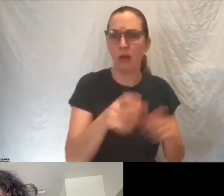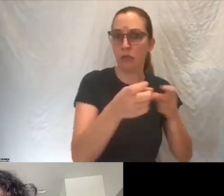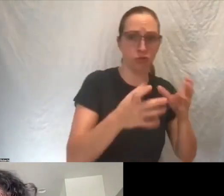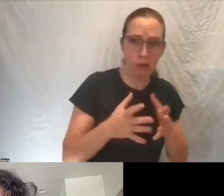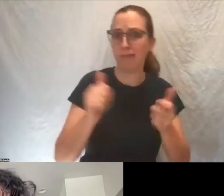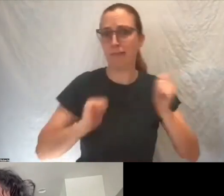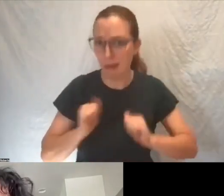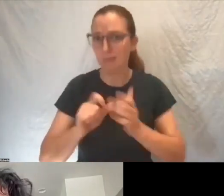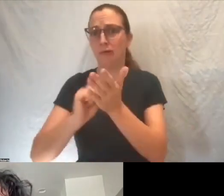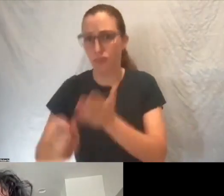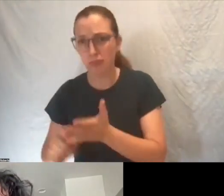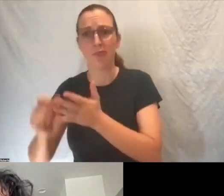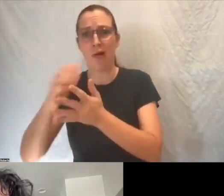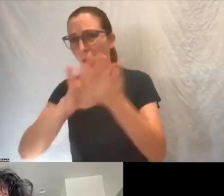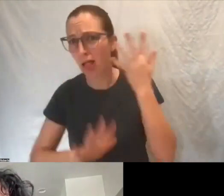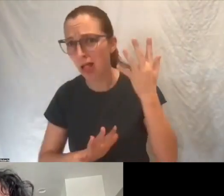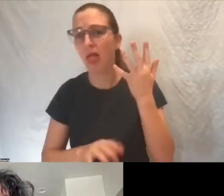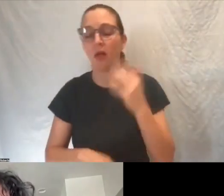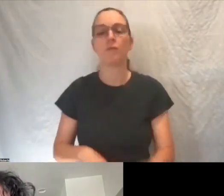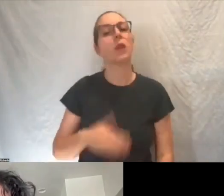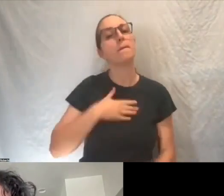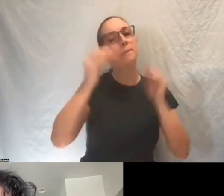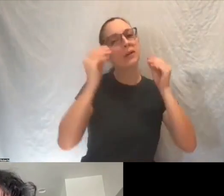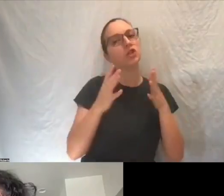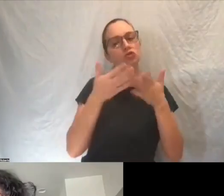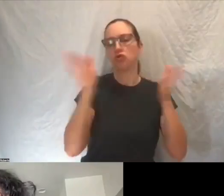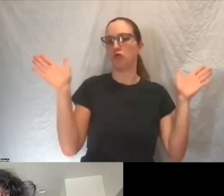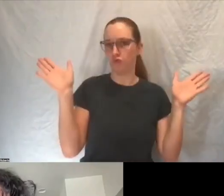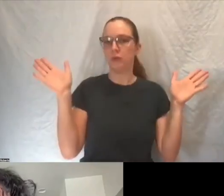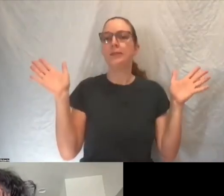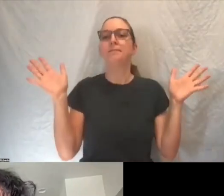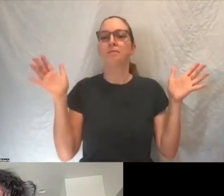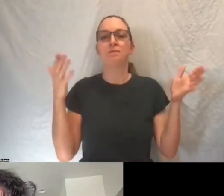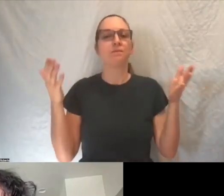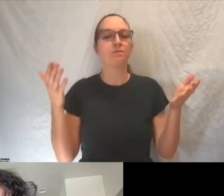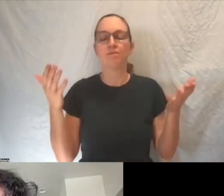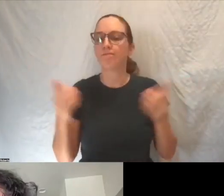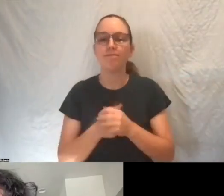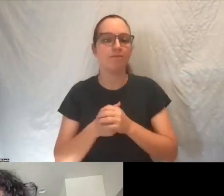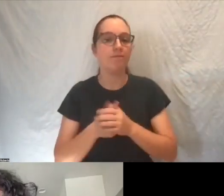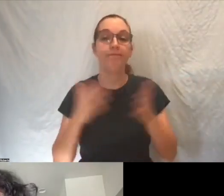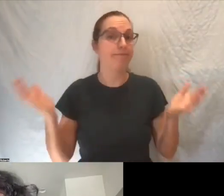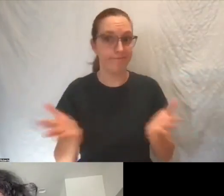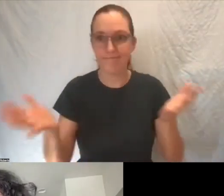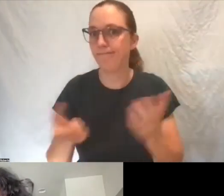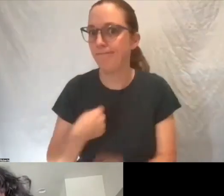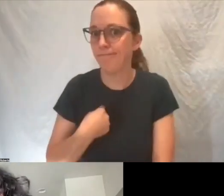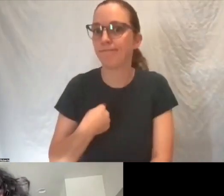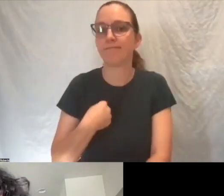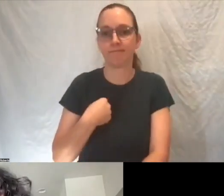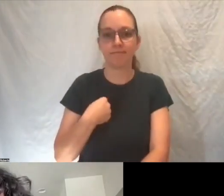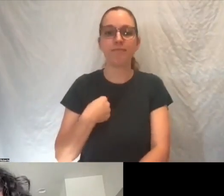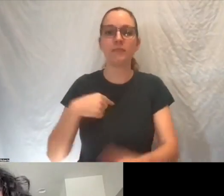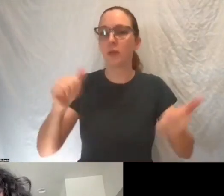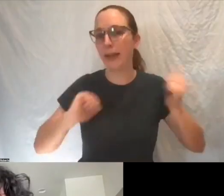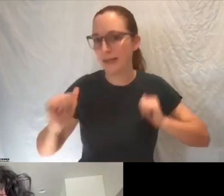everything. Well, my teachers in general just always like to encourage me to